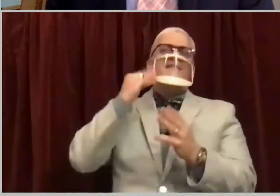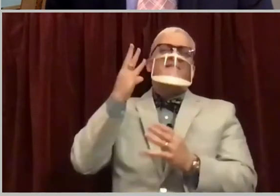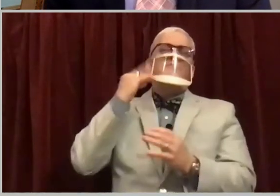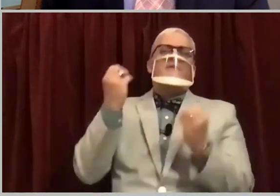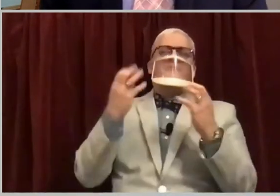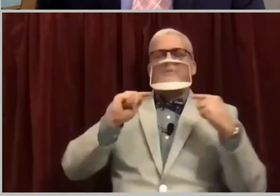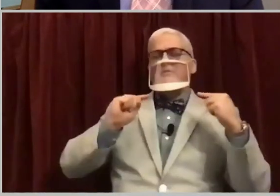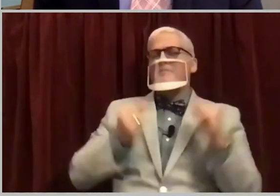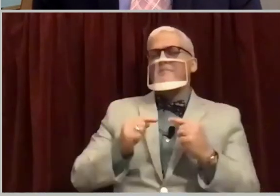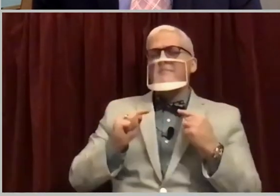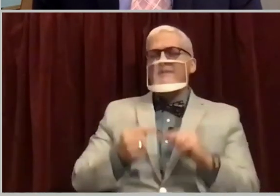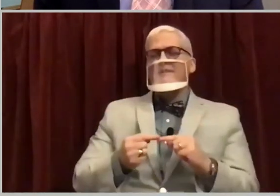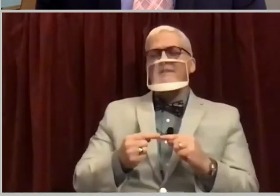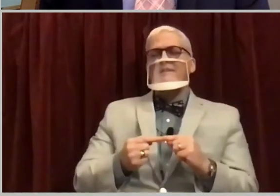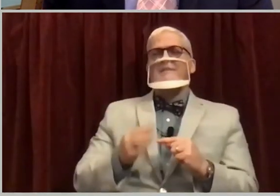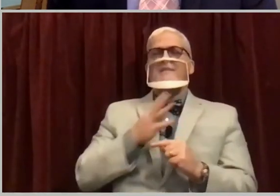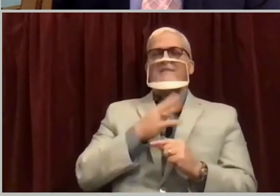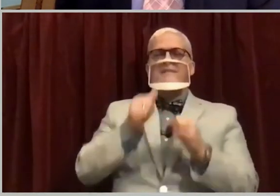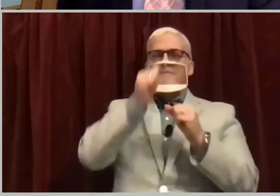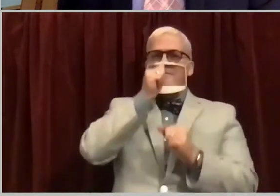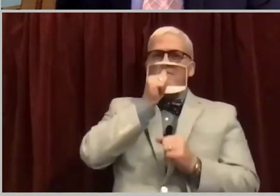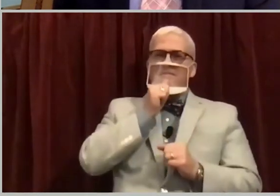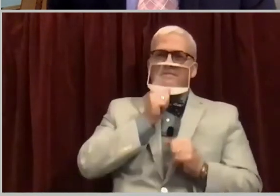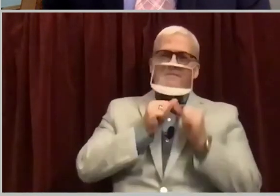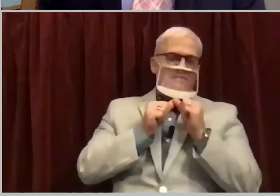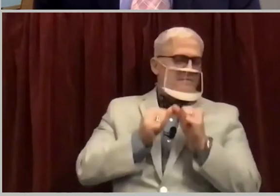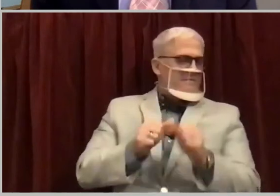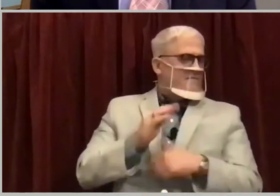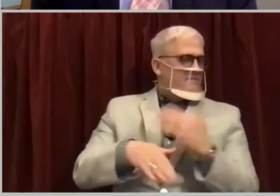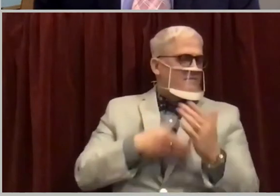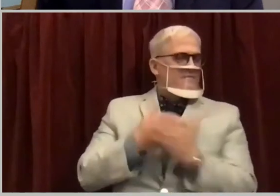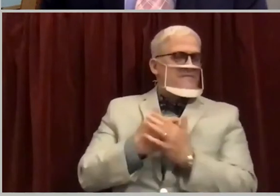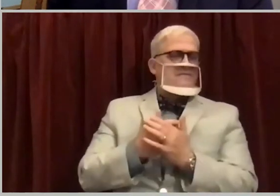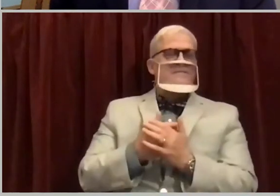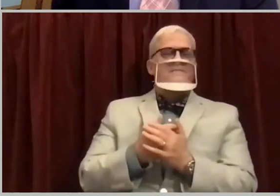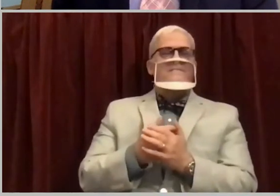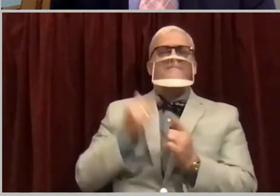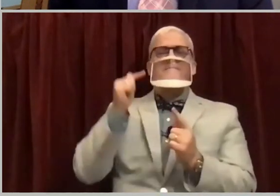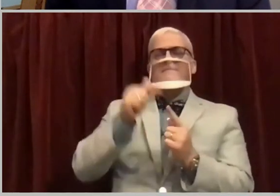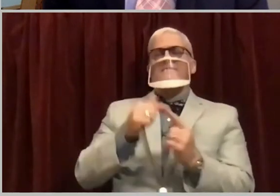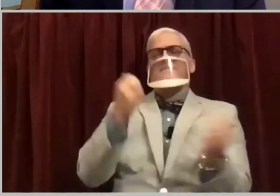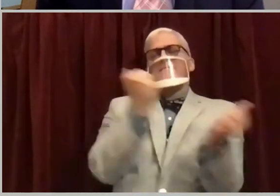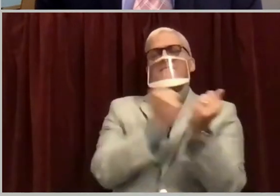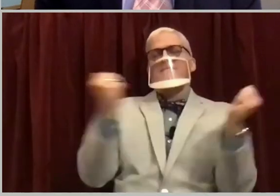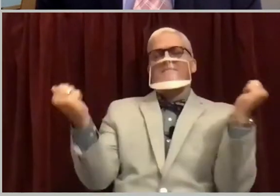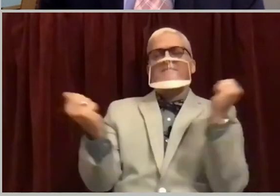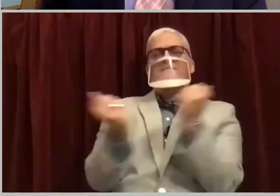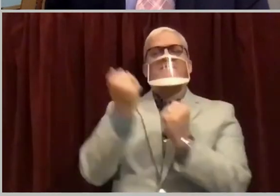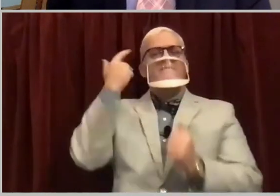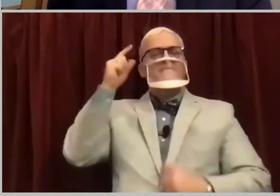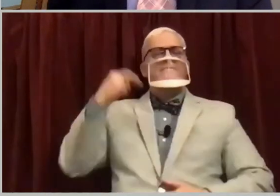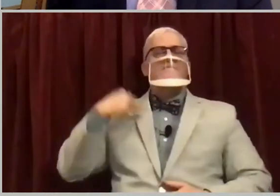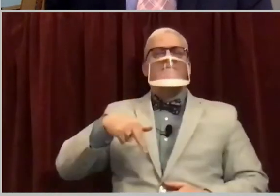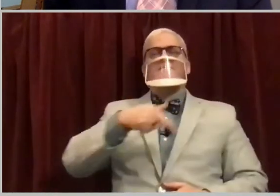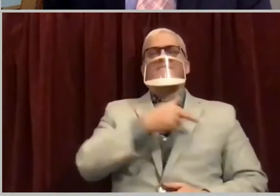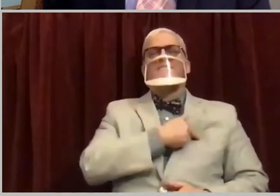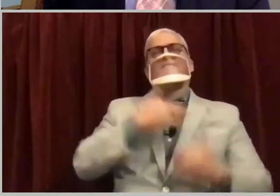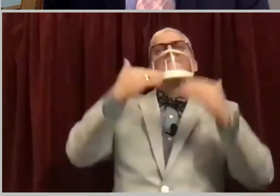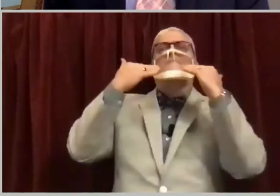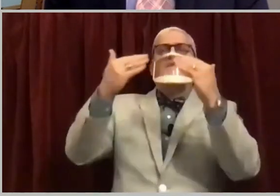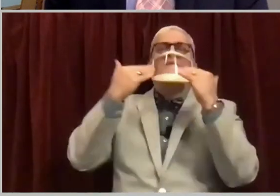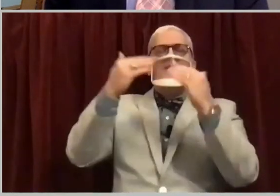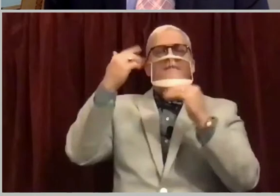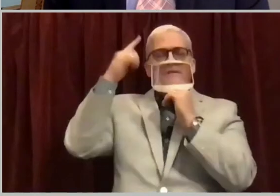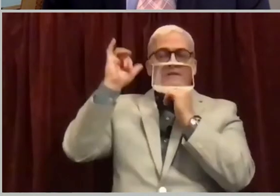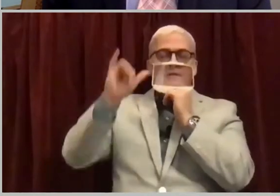pain, enduring it all, Father, that his body was just crucified on the cross, Father, on our behalf. We thank you for that,